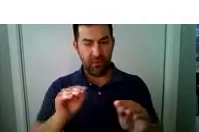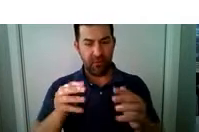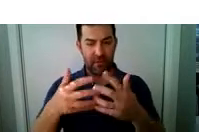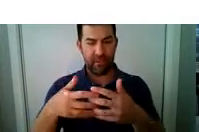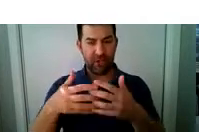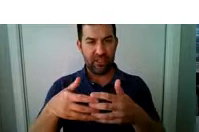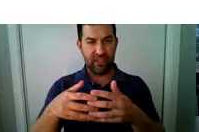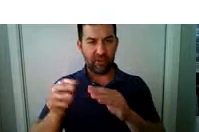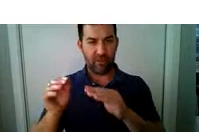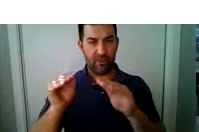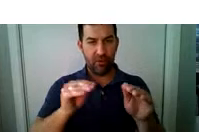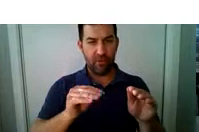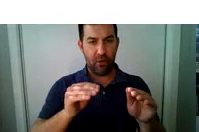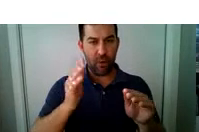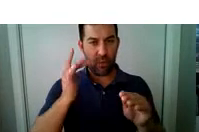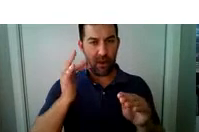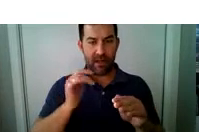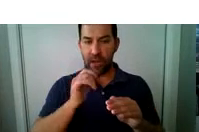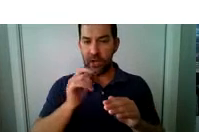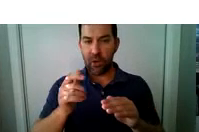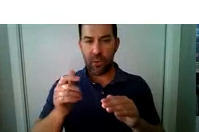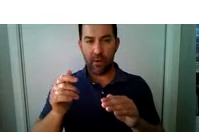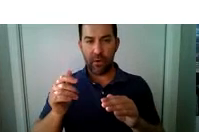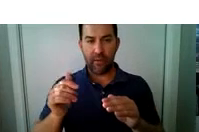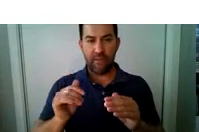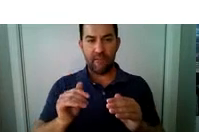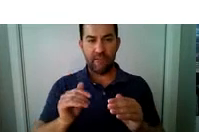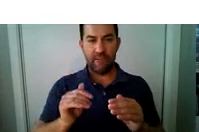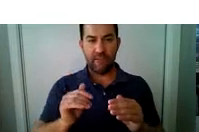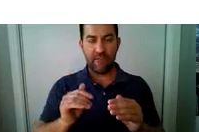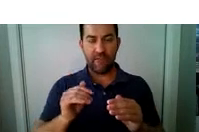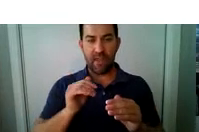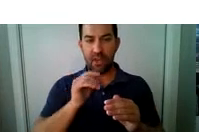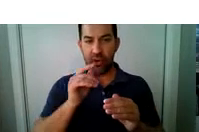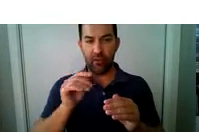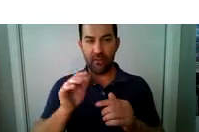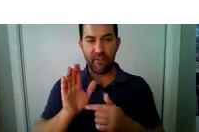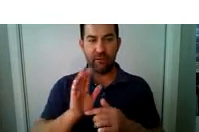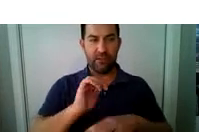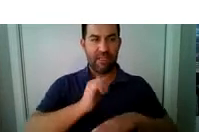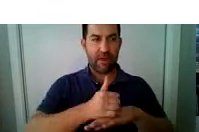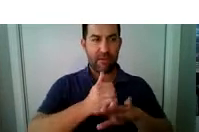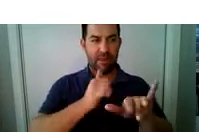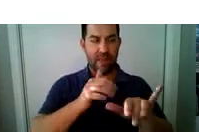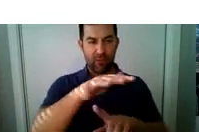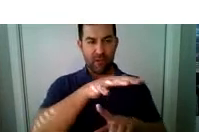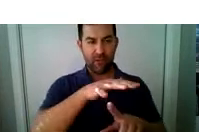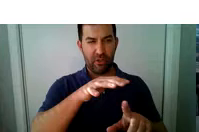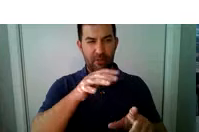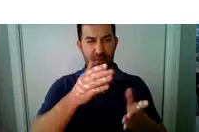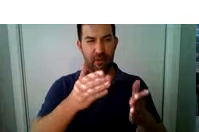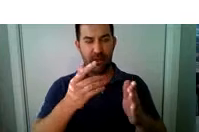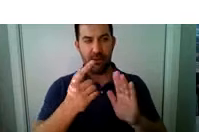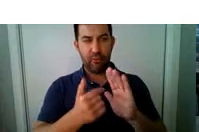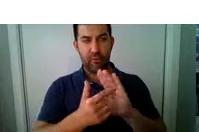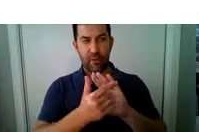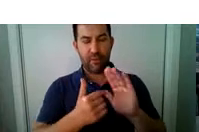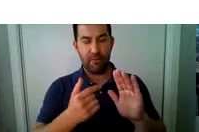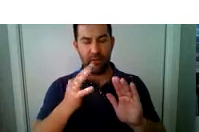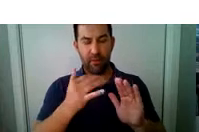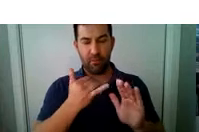ticket machines so that they don't face that direction. But Breen can correct me if I'm wrong on that. But I will say